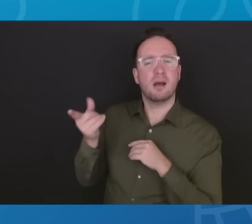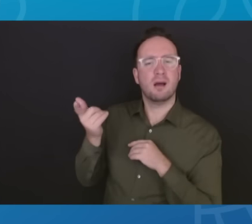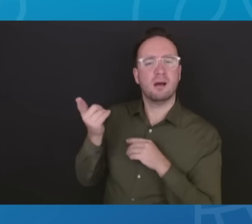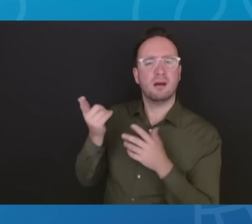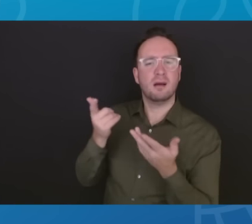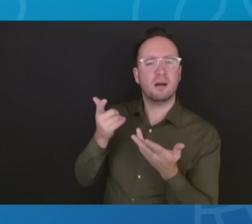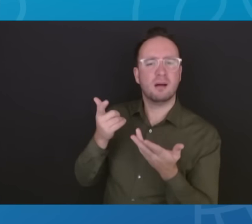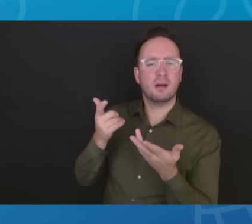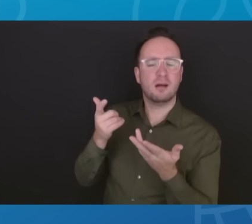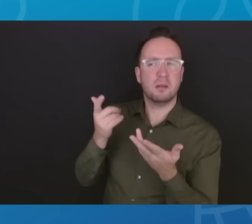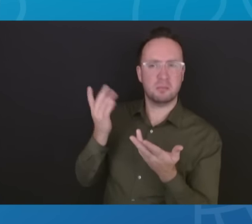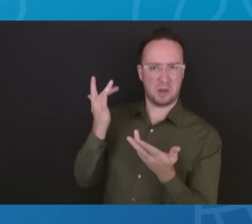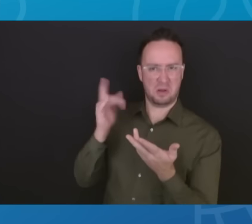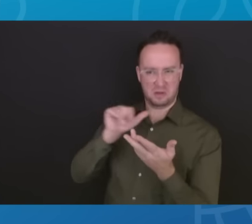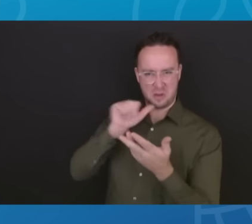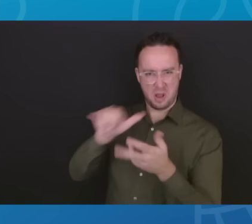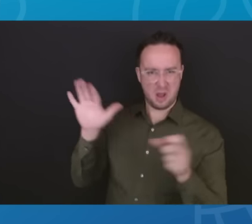idea why it is that